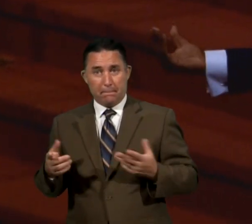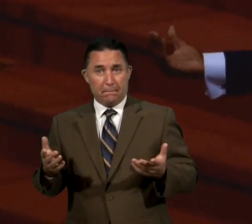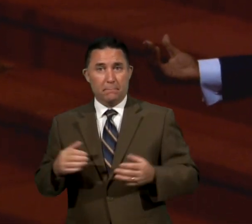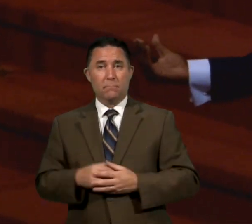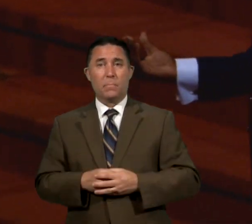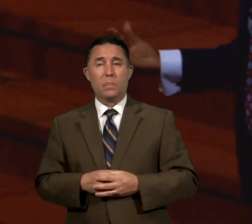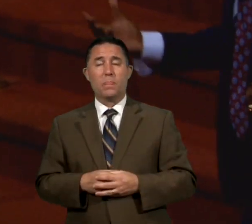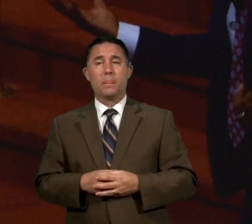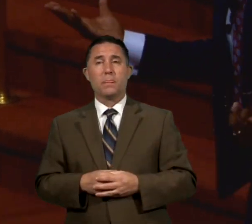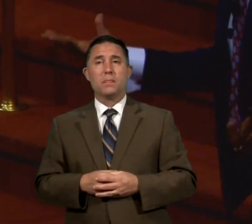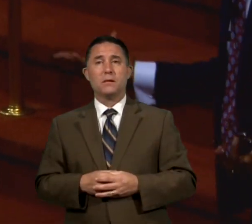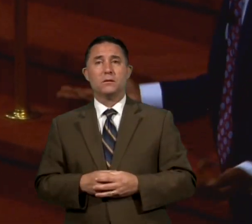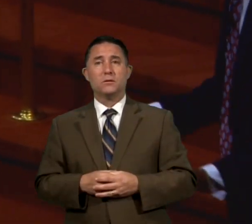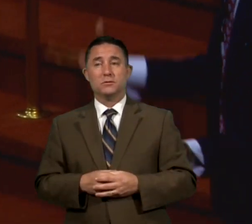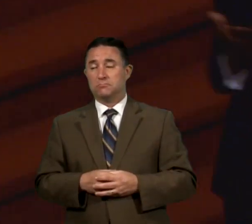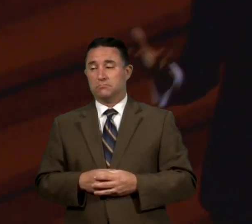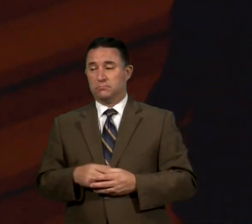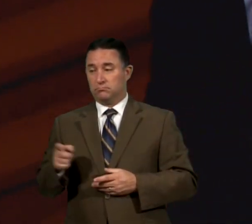what it is.